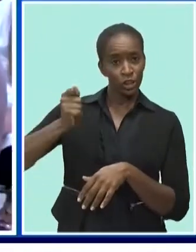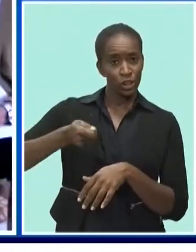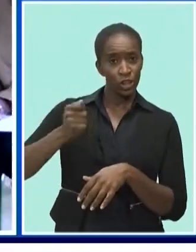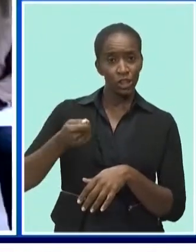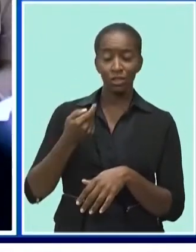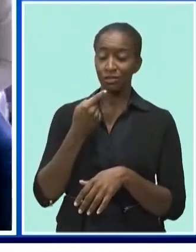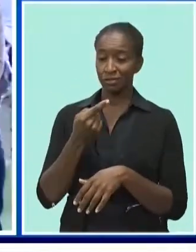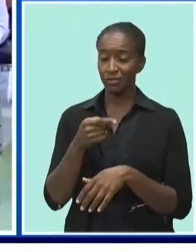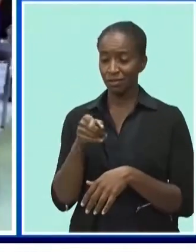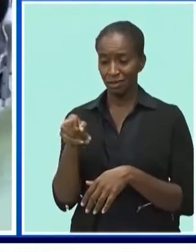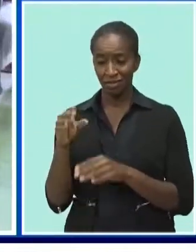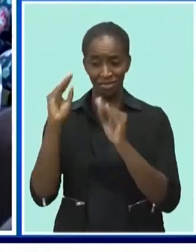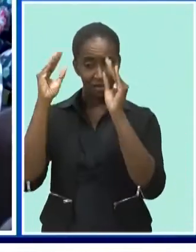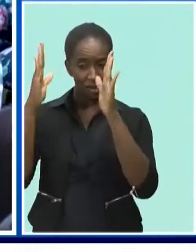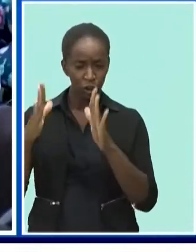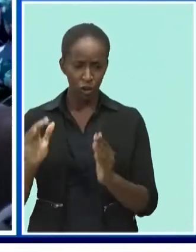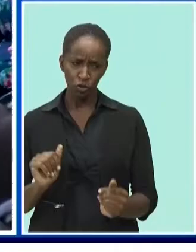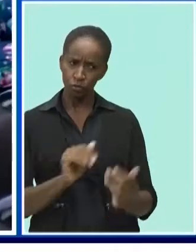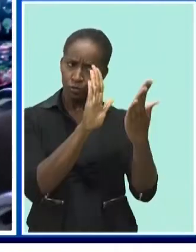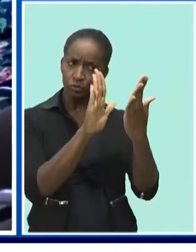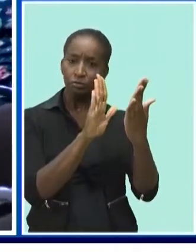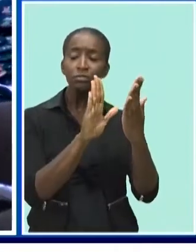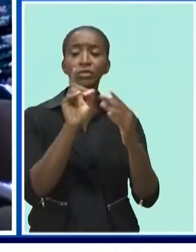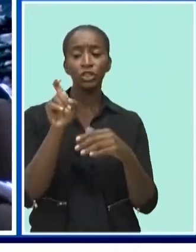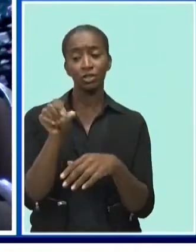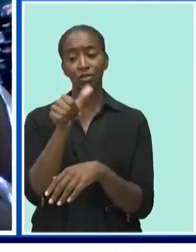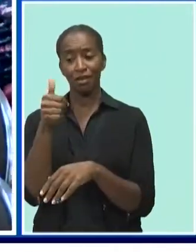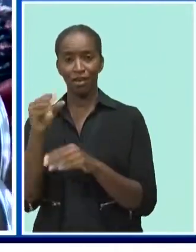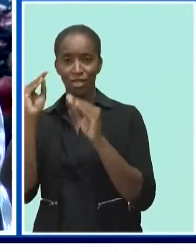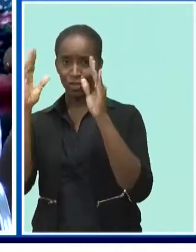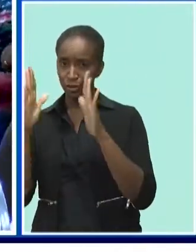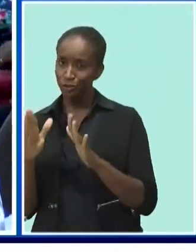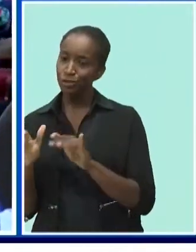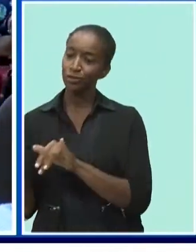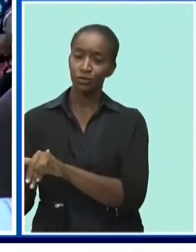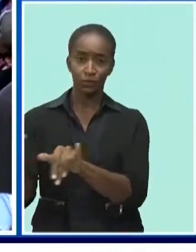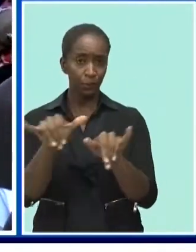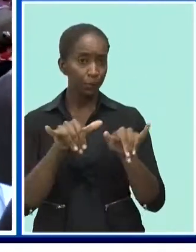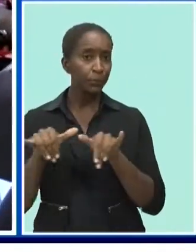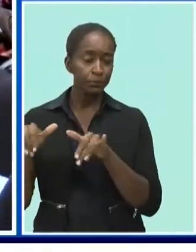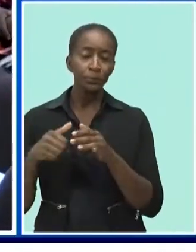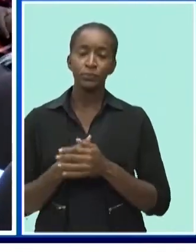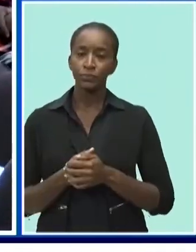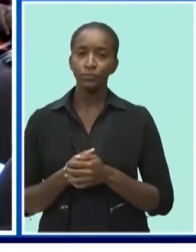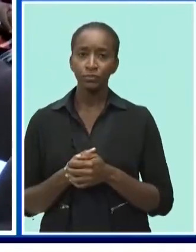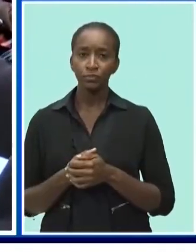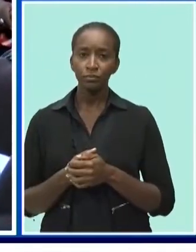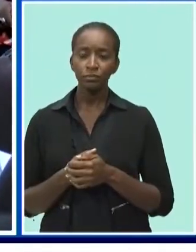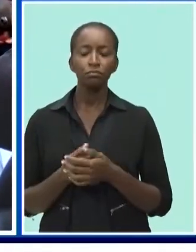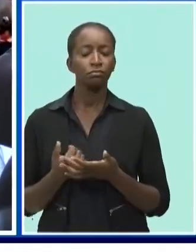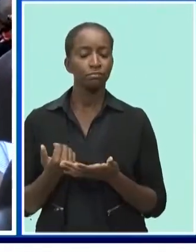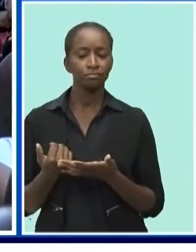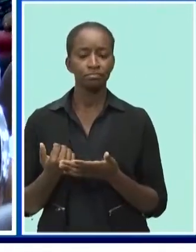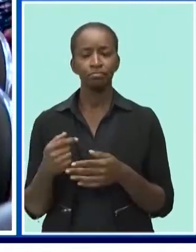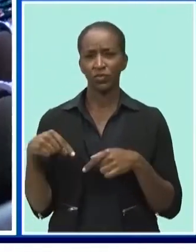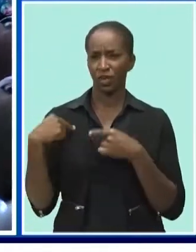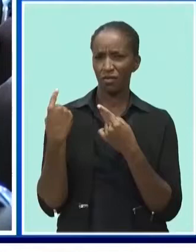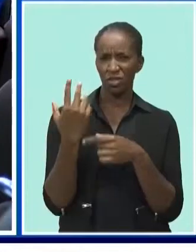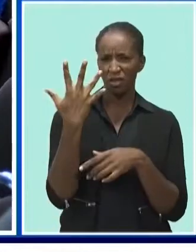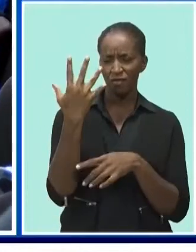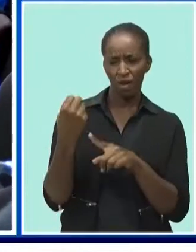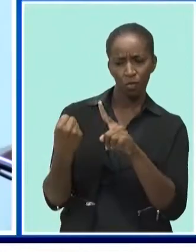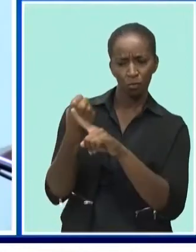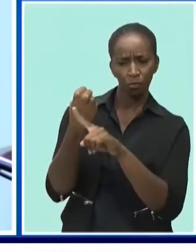BSTU President Marianne Redmond says of those 5 incidents, 4 of them involved female teachers. She also